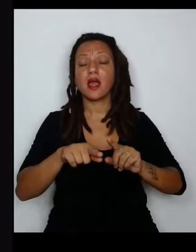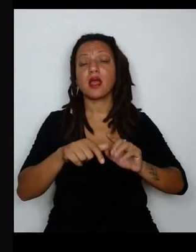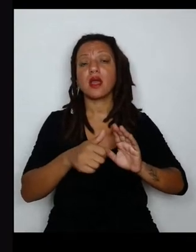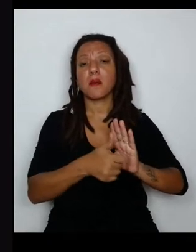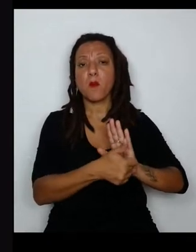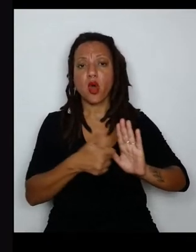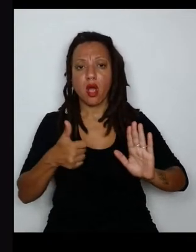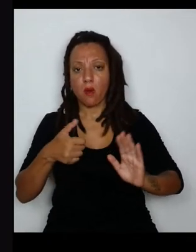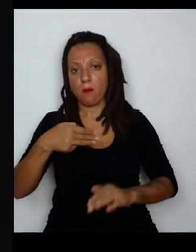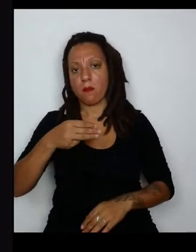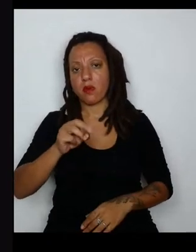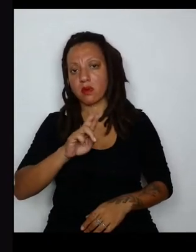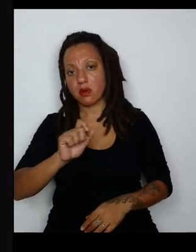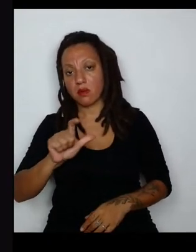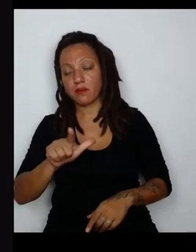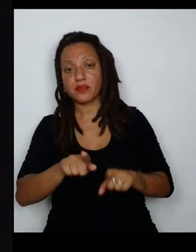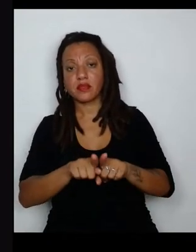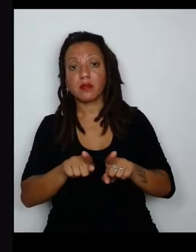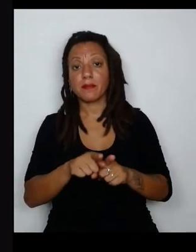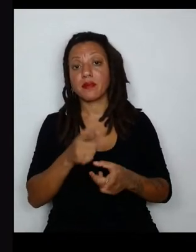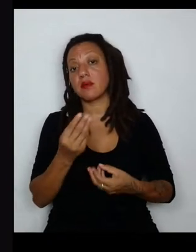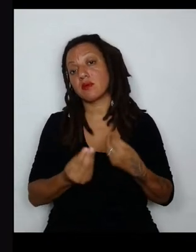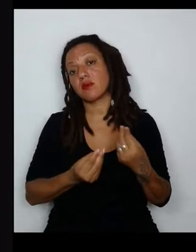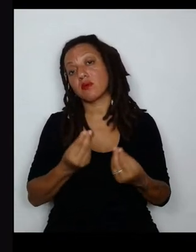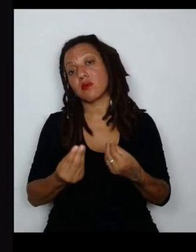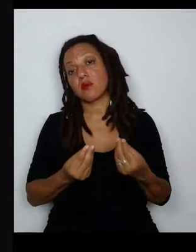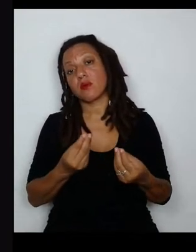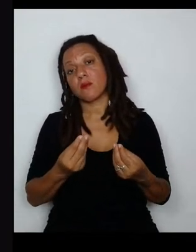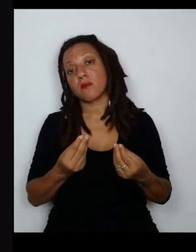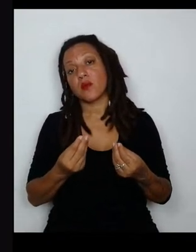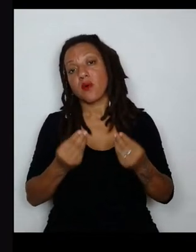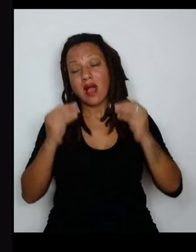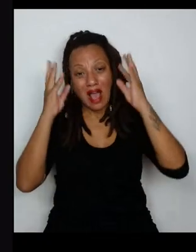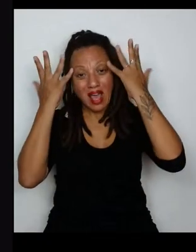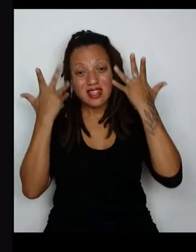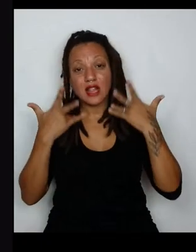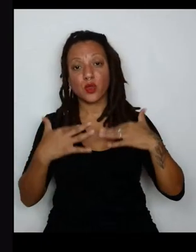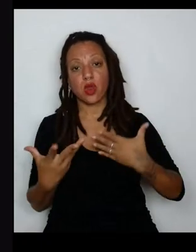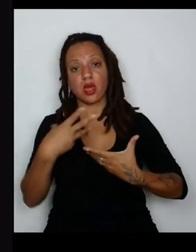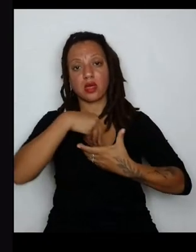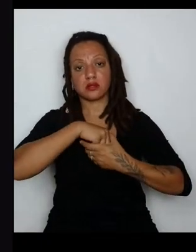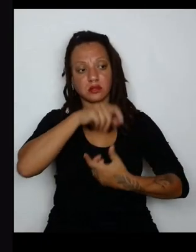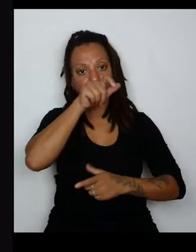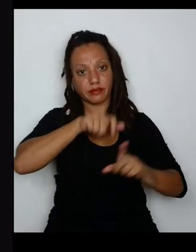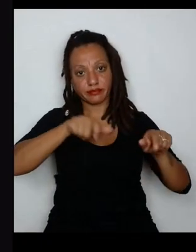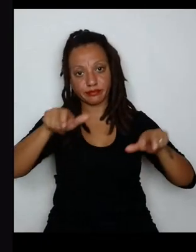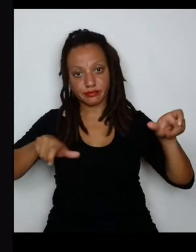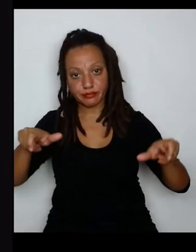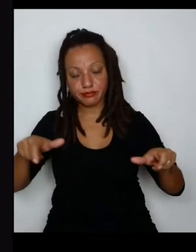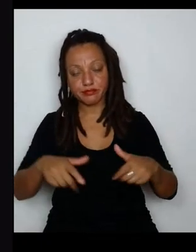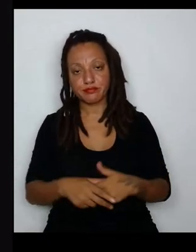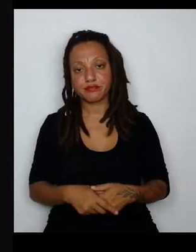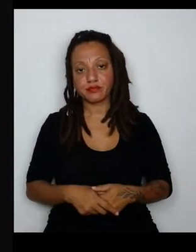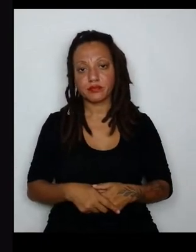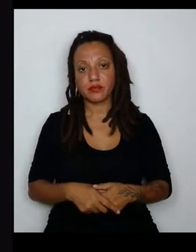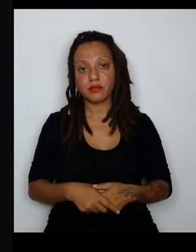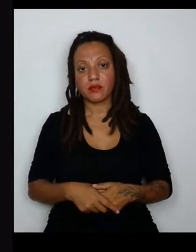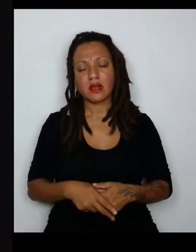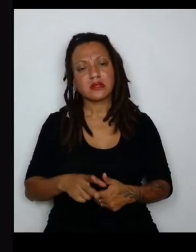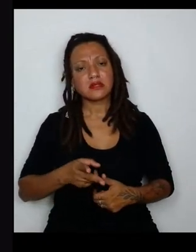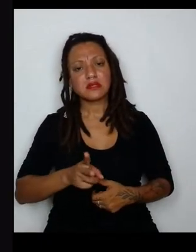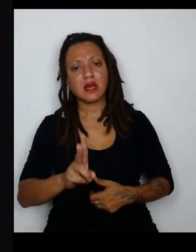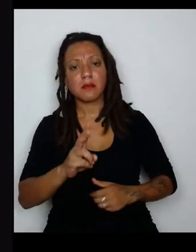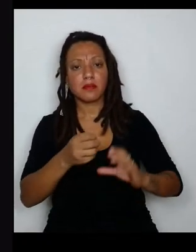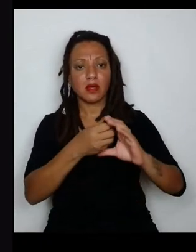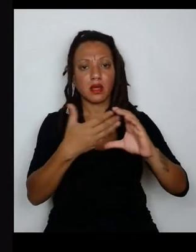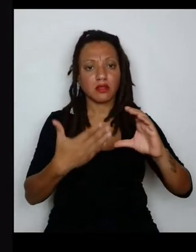nature of the subject within these categories there always existed operative hierarchies